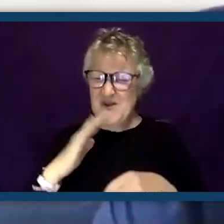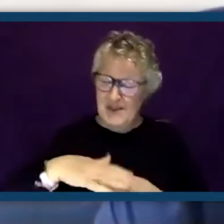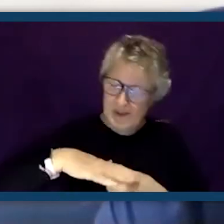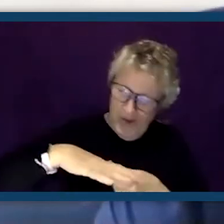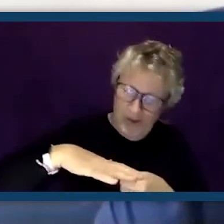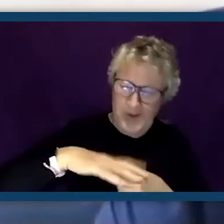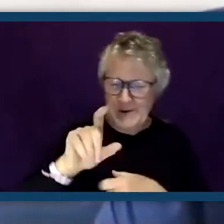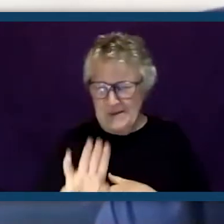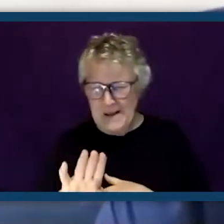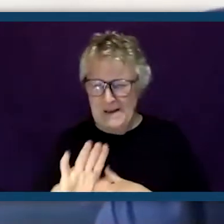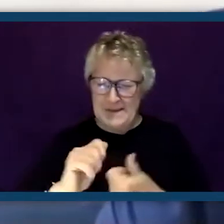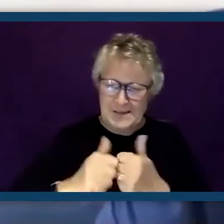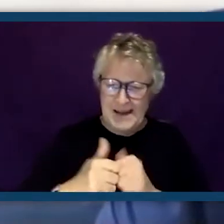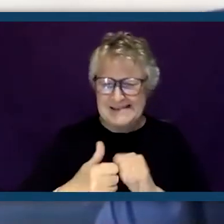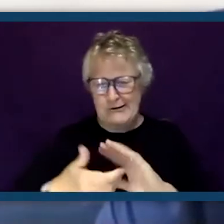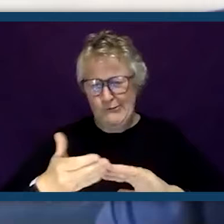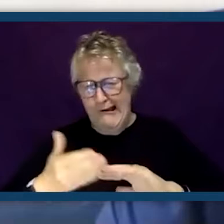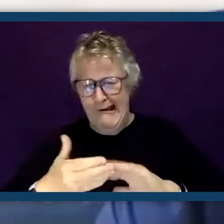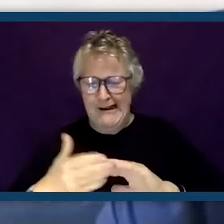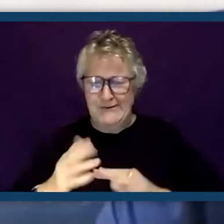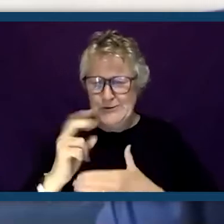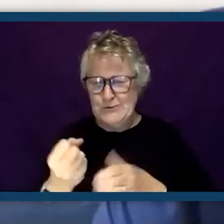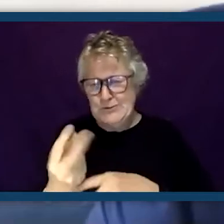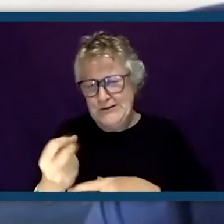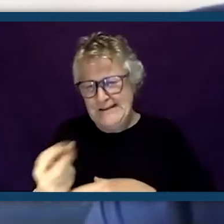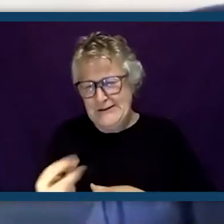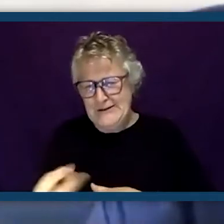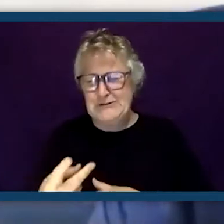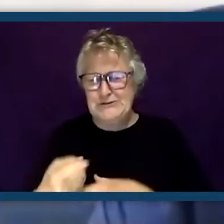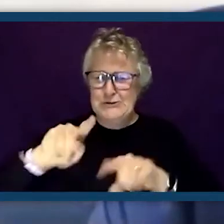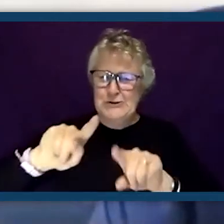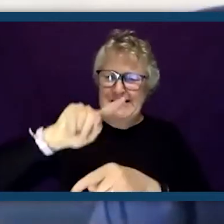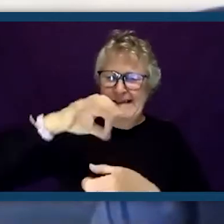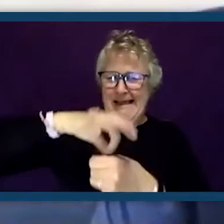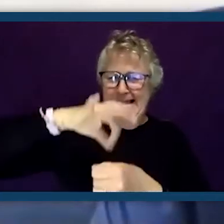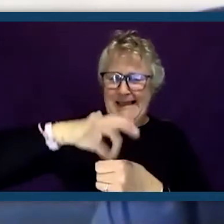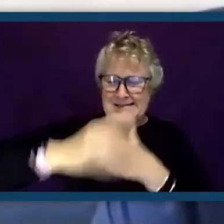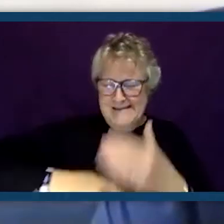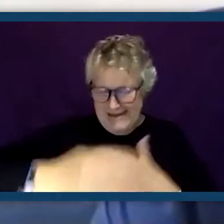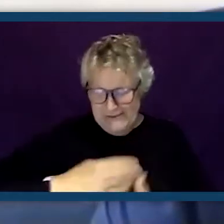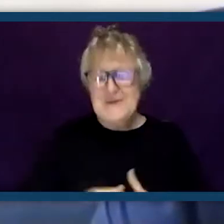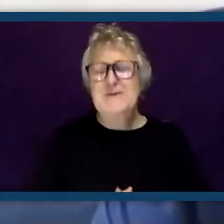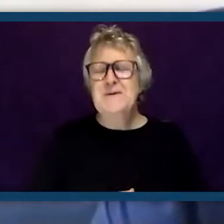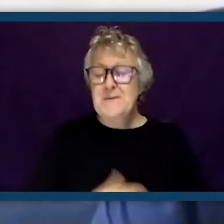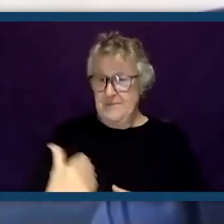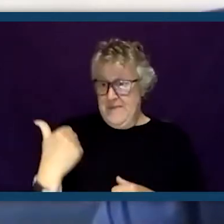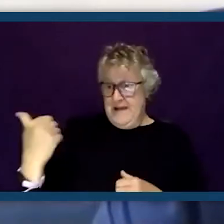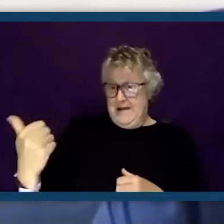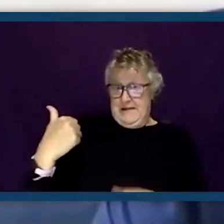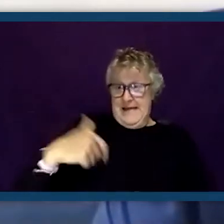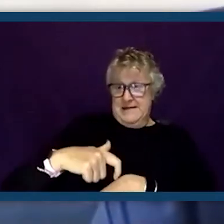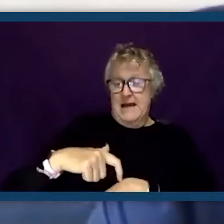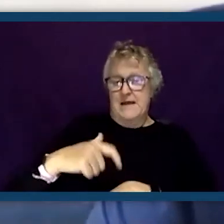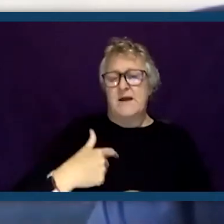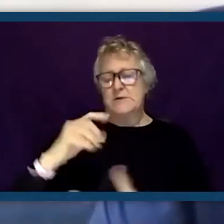are run every 2 years during the election cycle. And I was a student at Ohlone